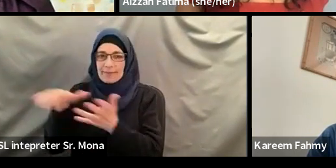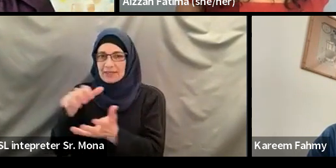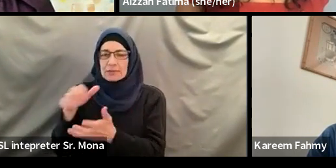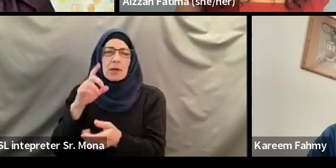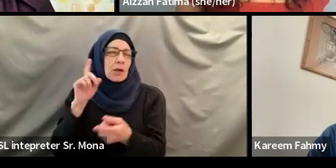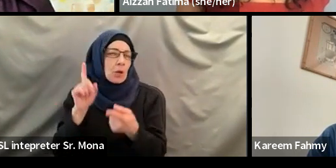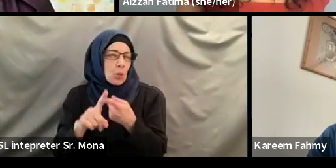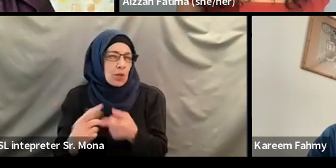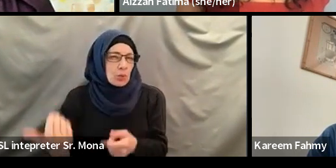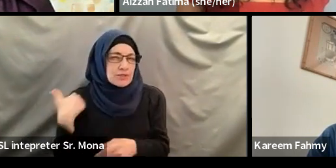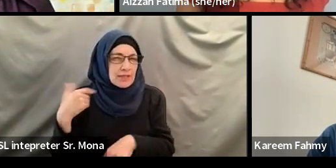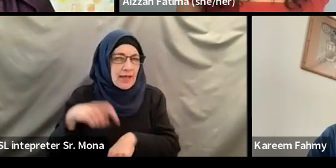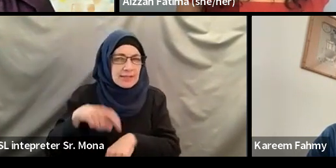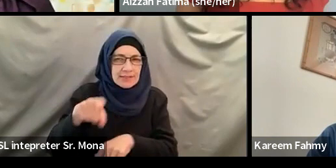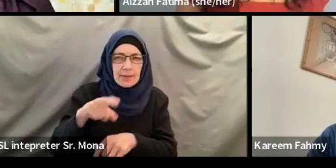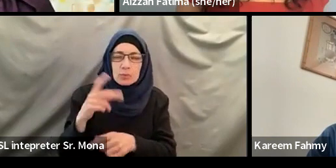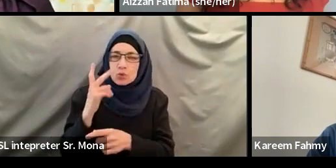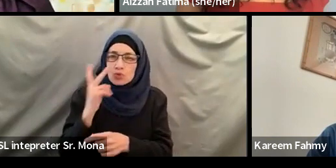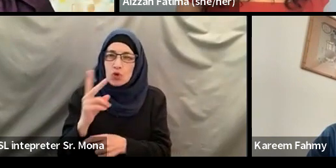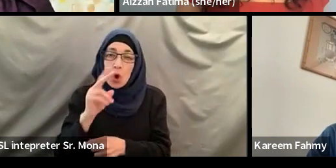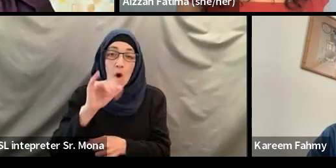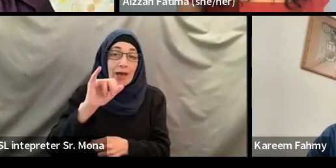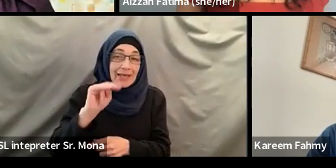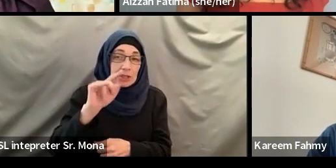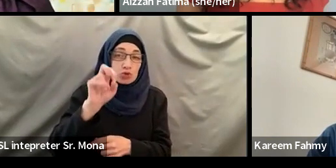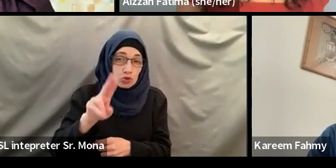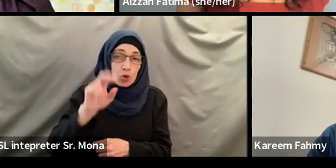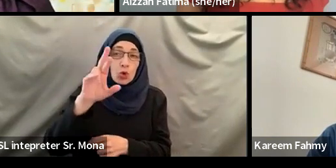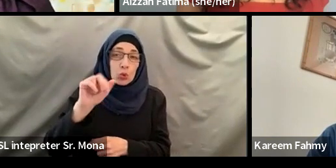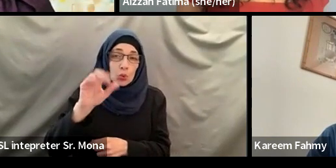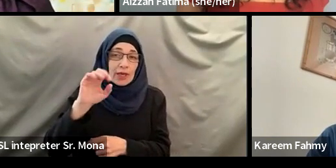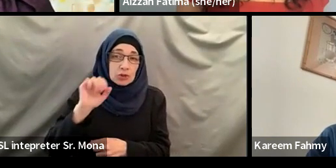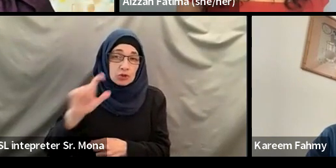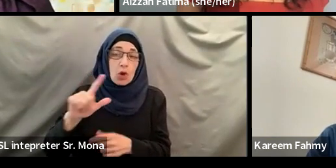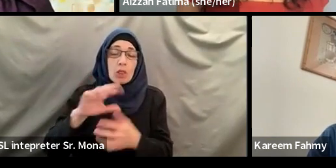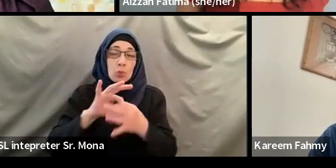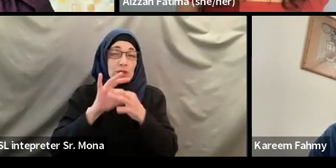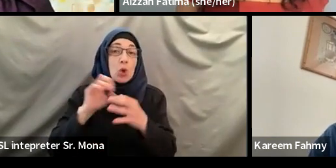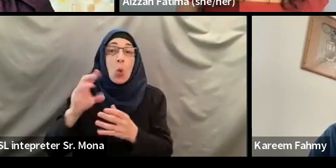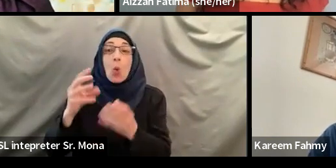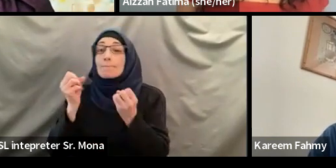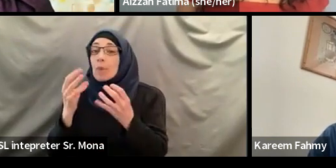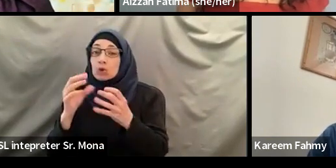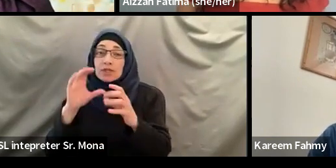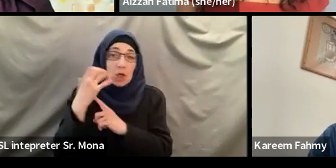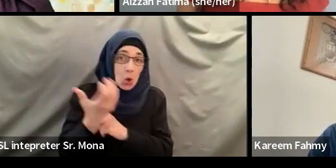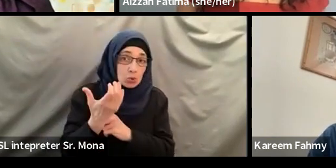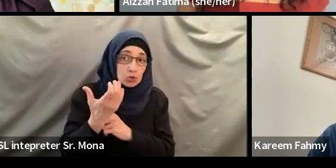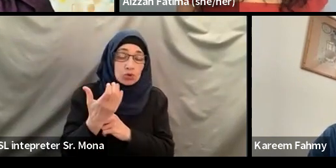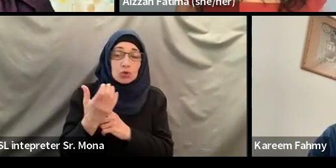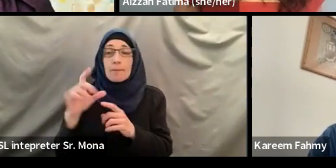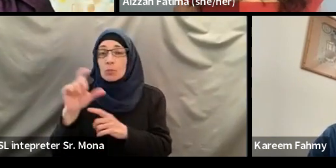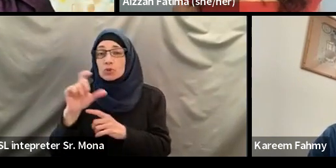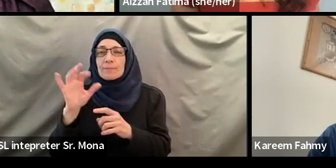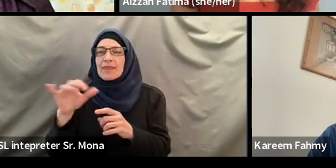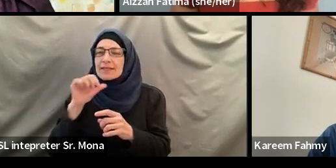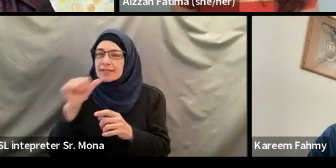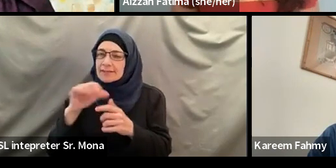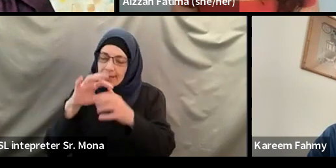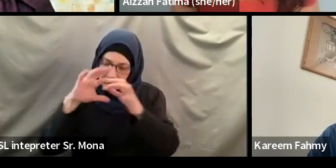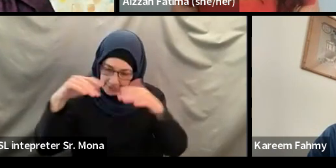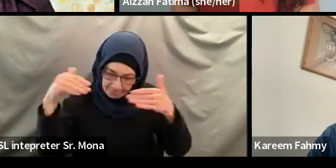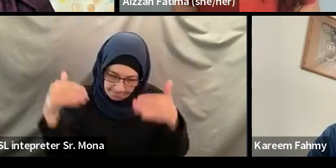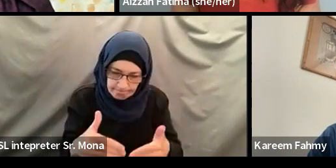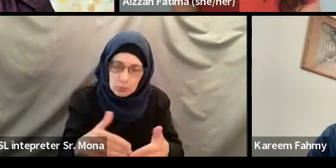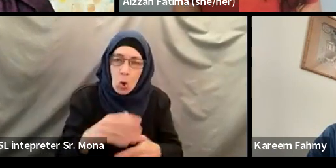you ever saw an interracial relationship or a multicultural Muslim that did not center whiteness?